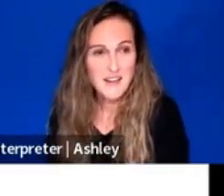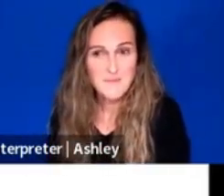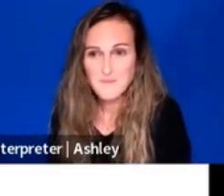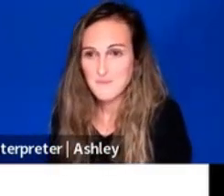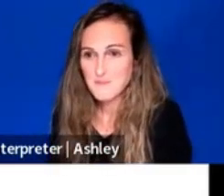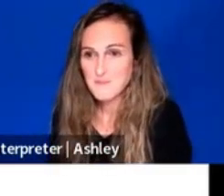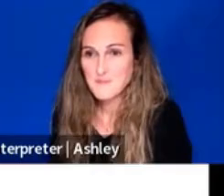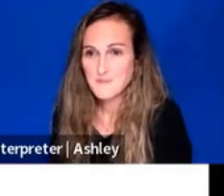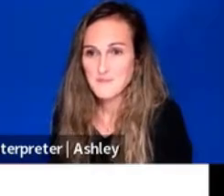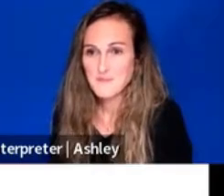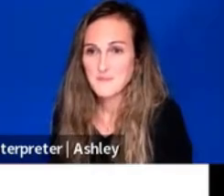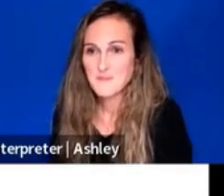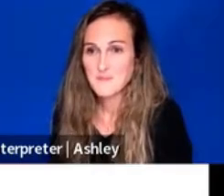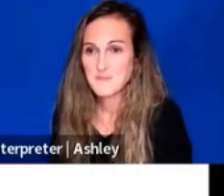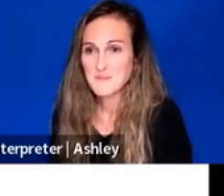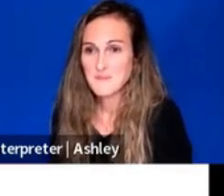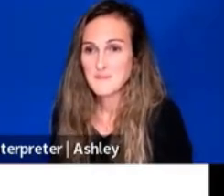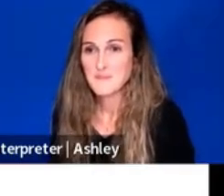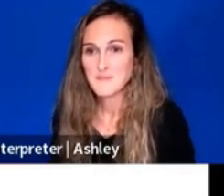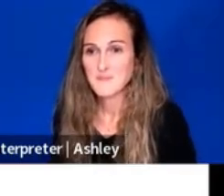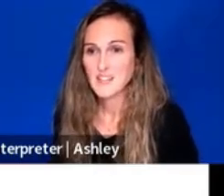all right.